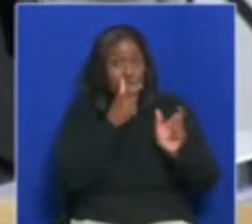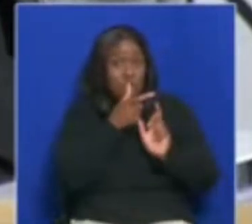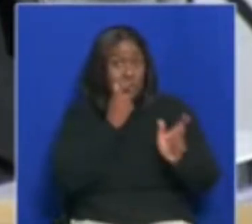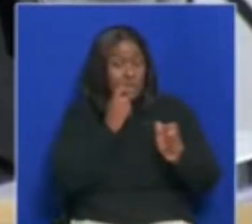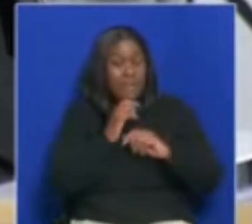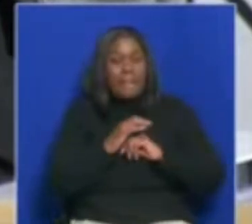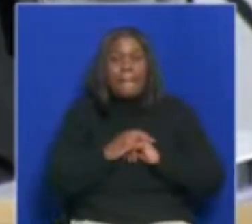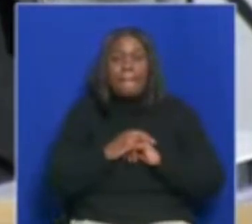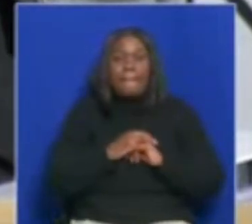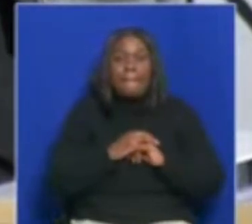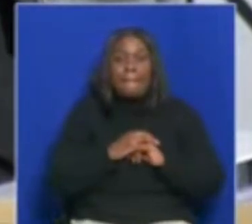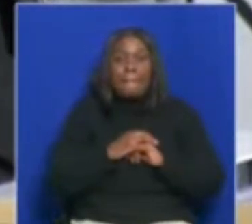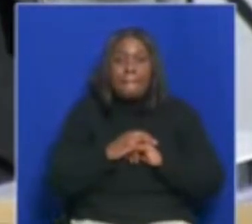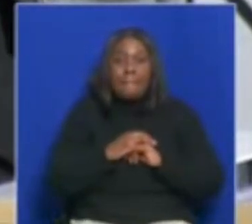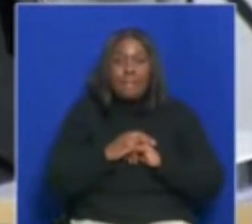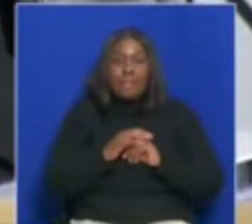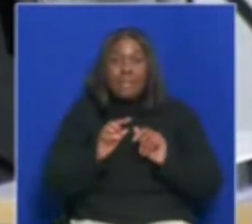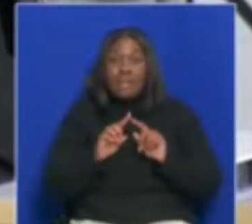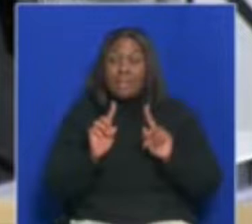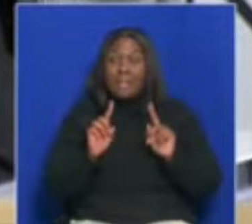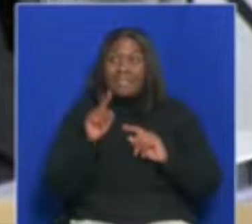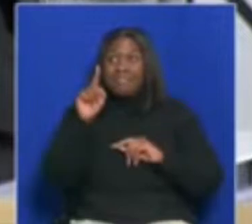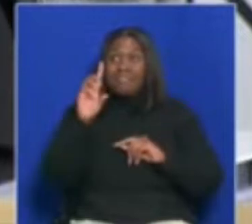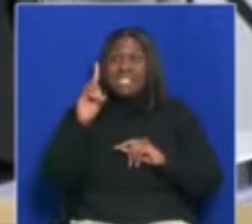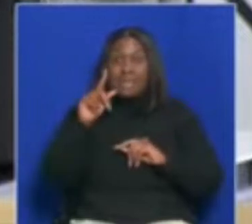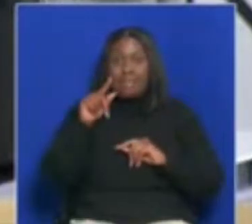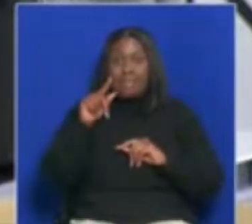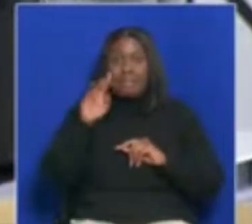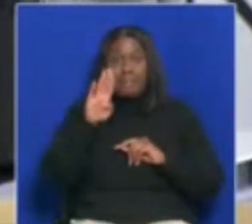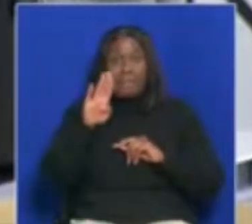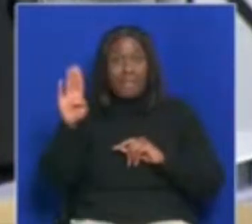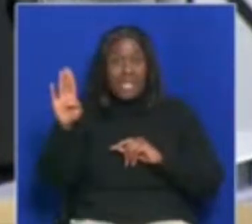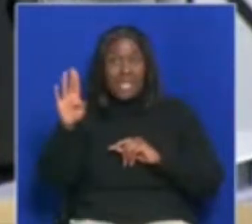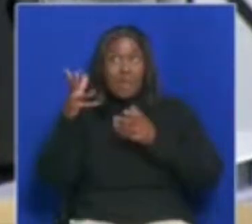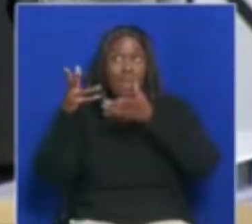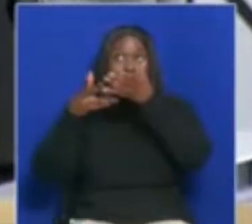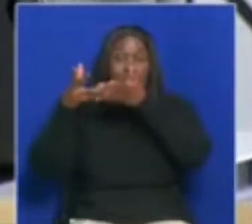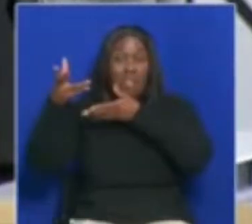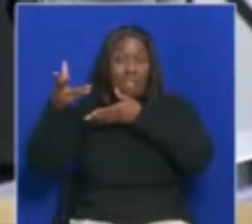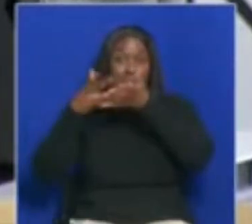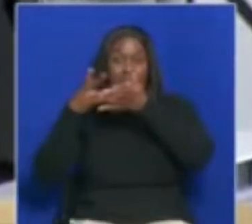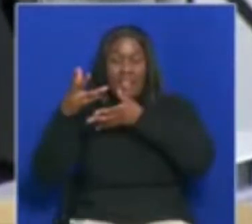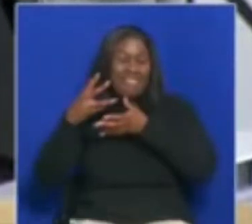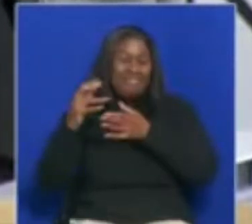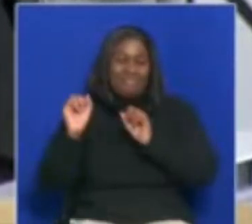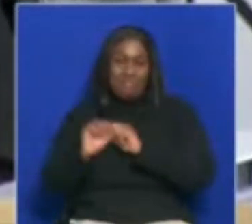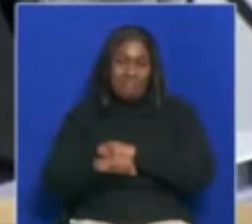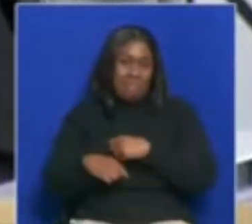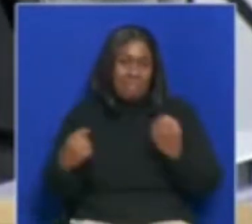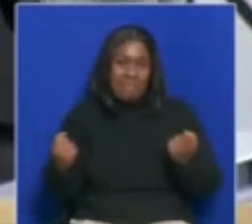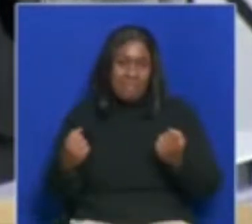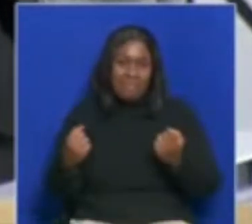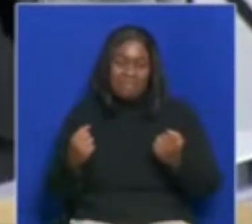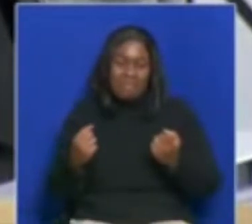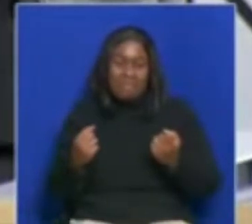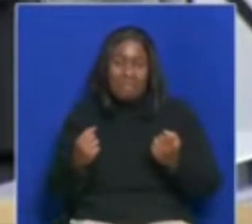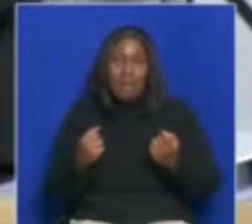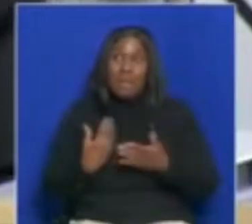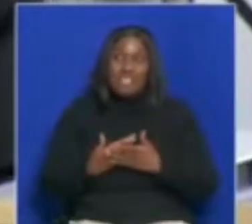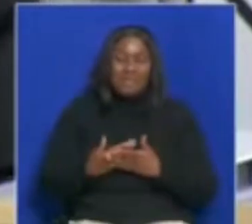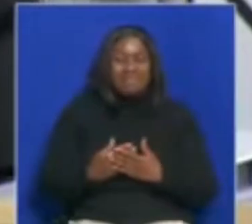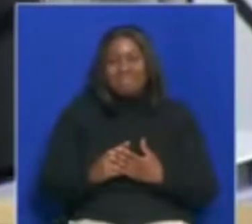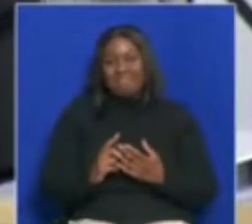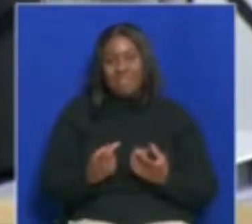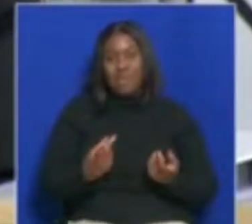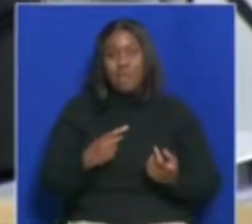of the DPP, it was not going to be possible. Because if the police was arrested